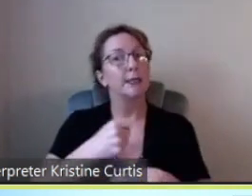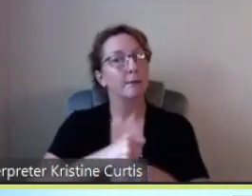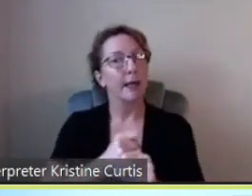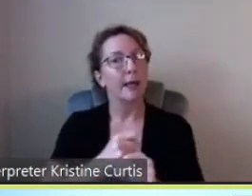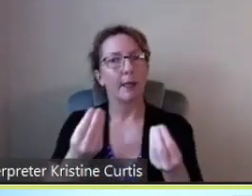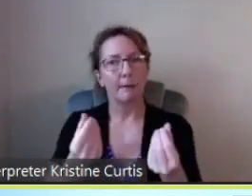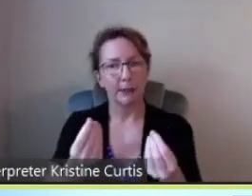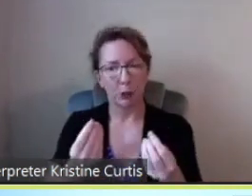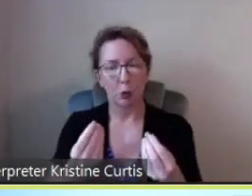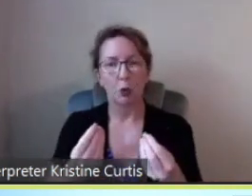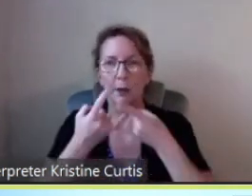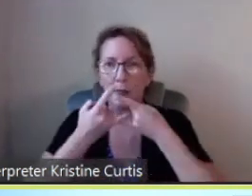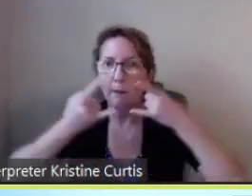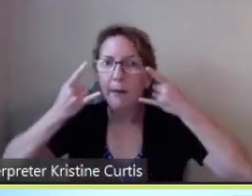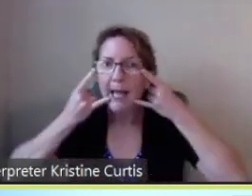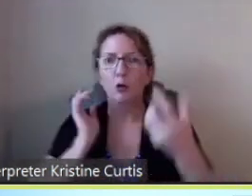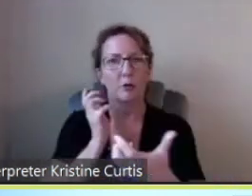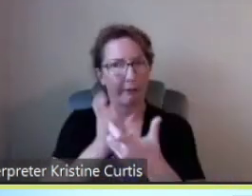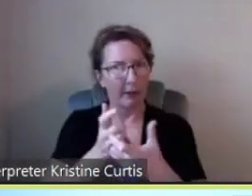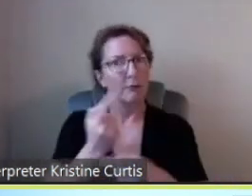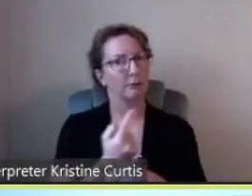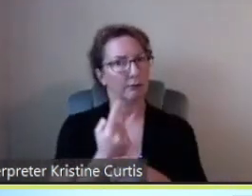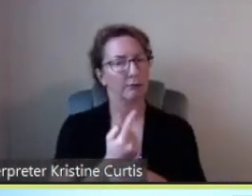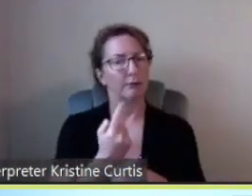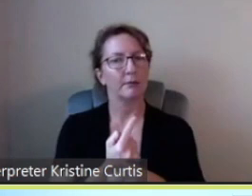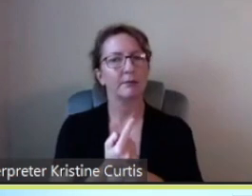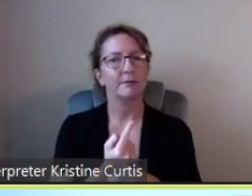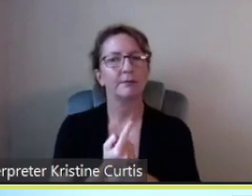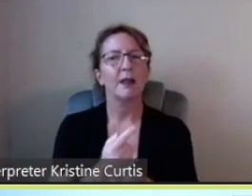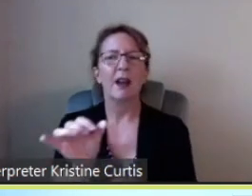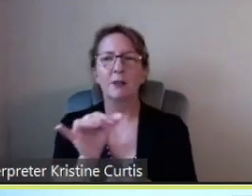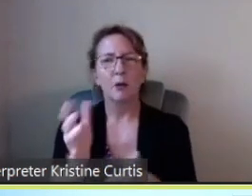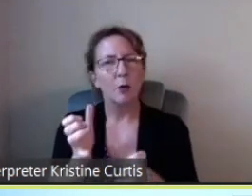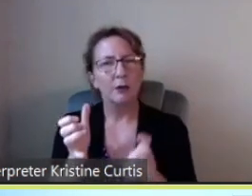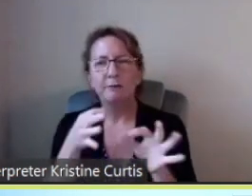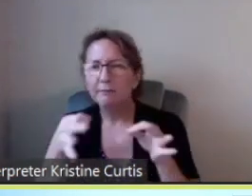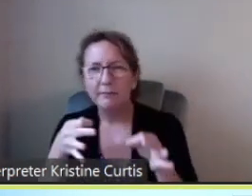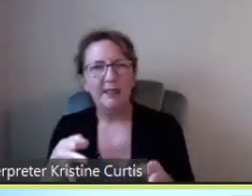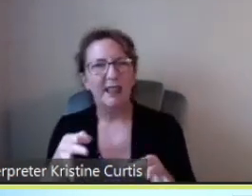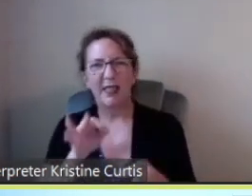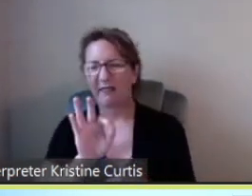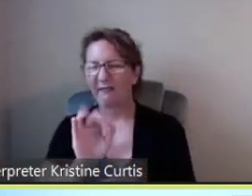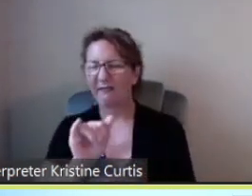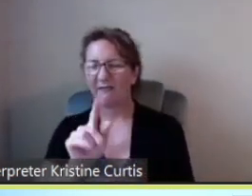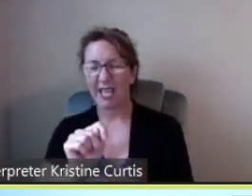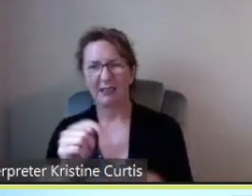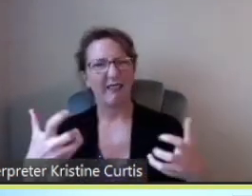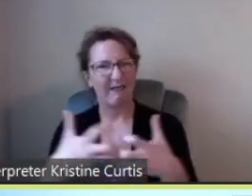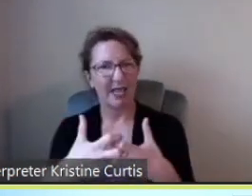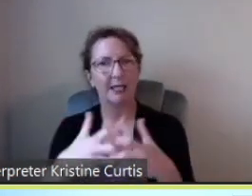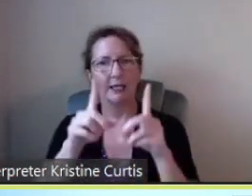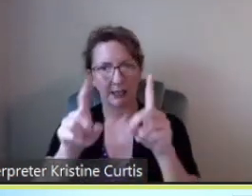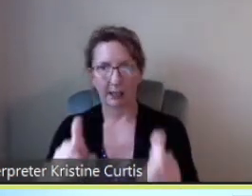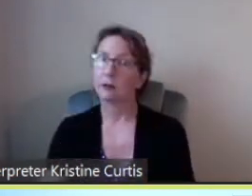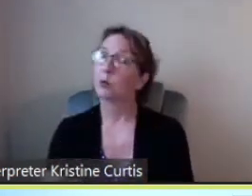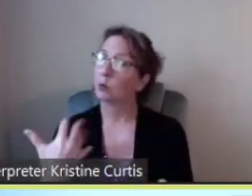mask and further evaluate its performance. And here I want to mention that the fit test is equally important as the material filtration